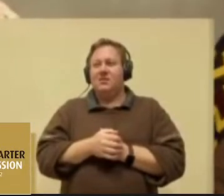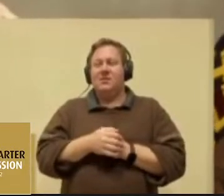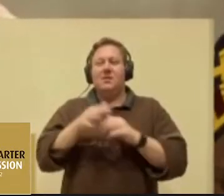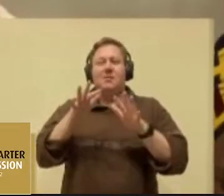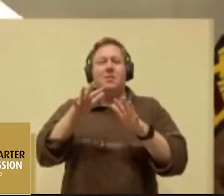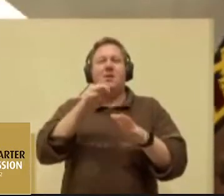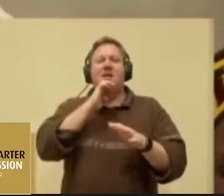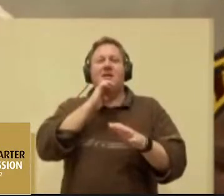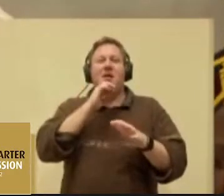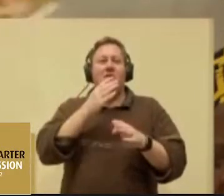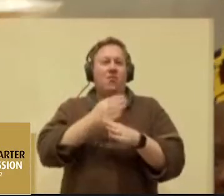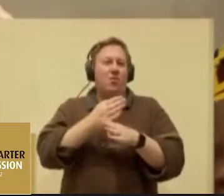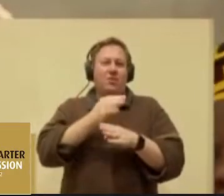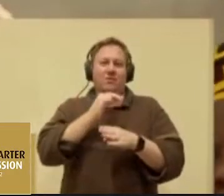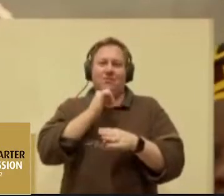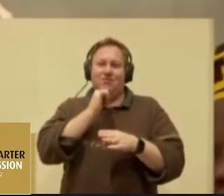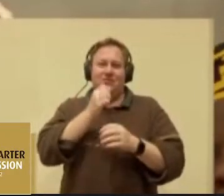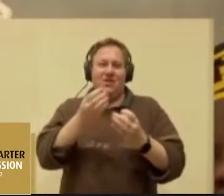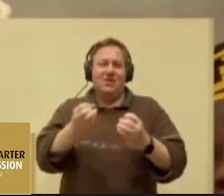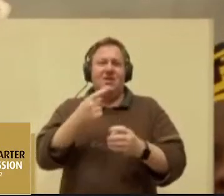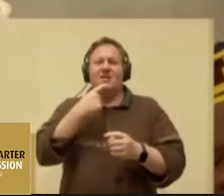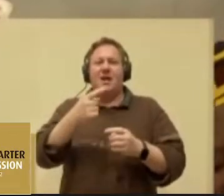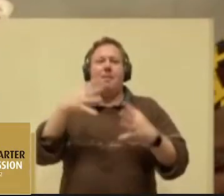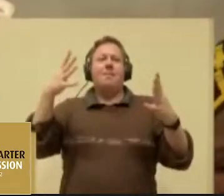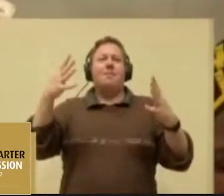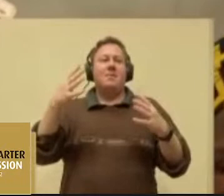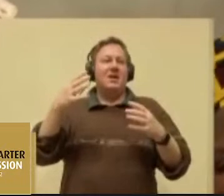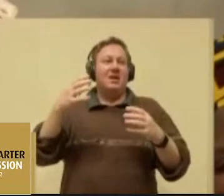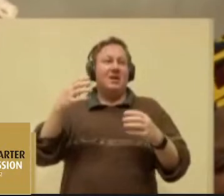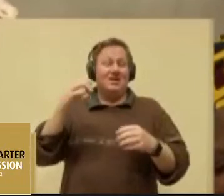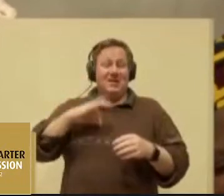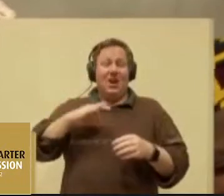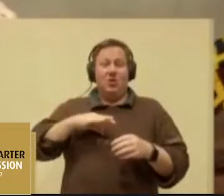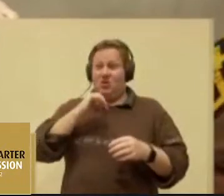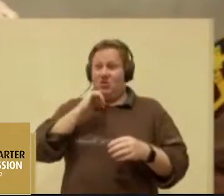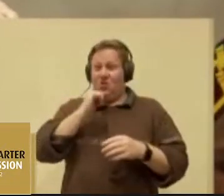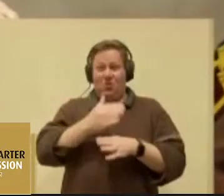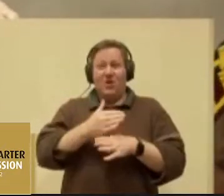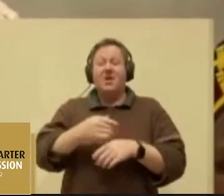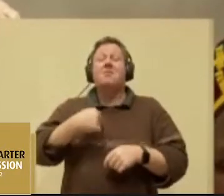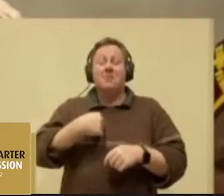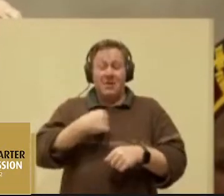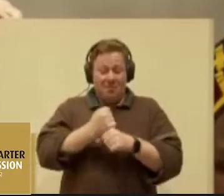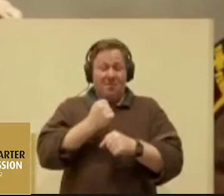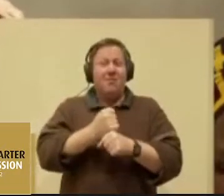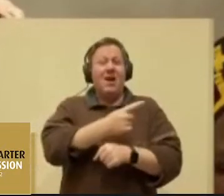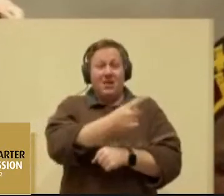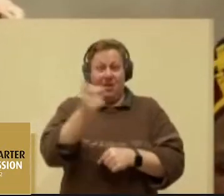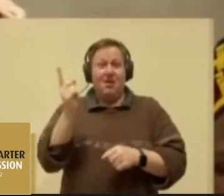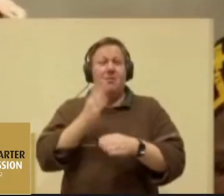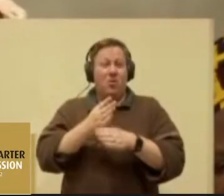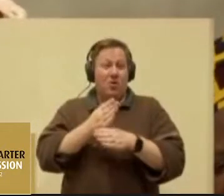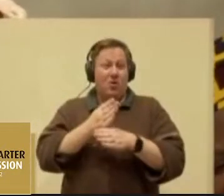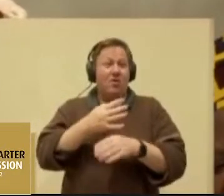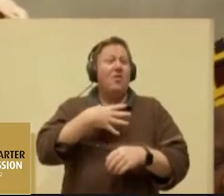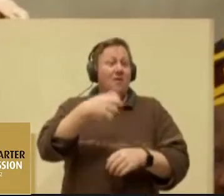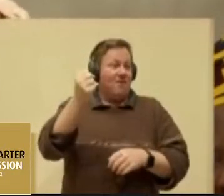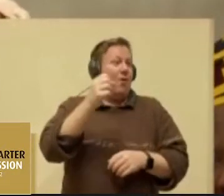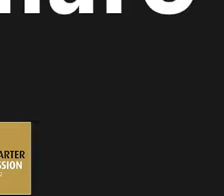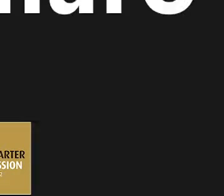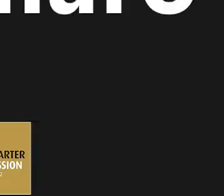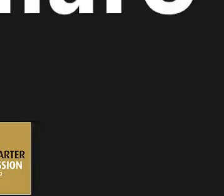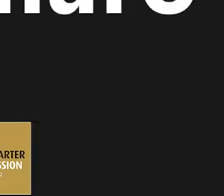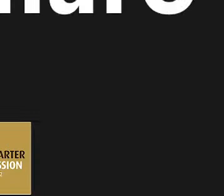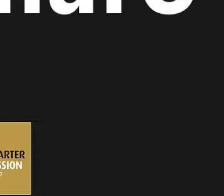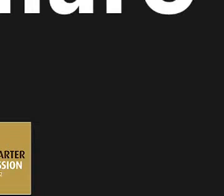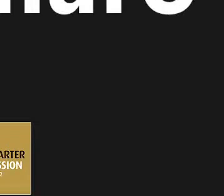enough work then we say they get big salaries and they are not working i make them work you can see they are from cape town to